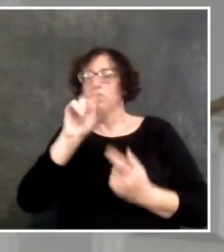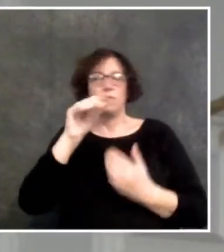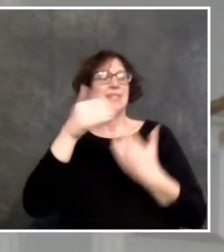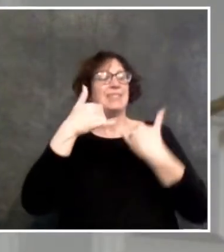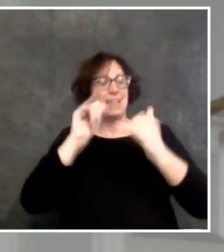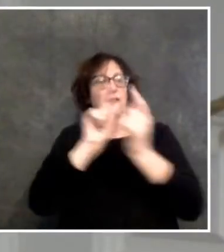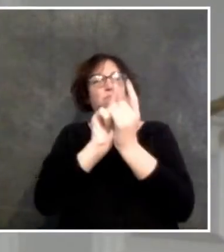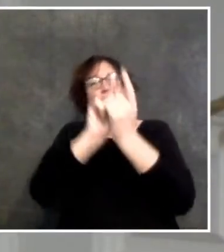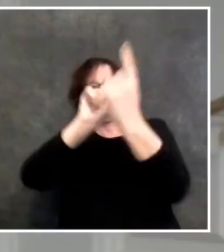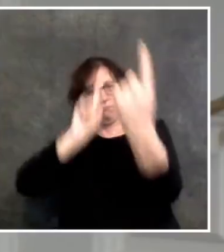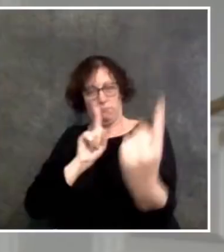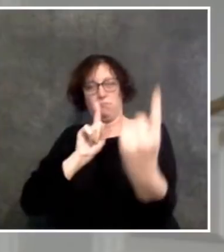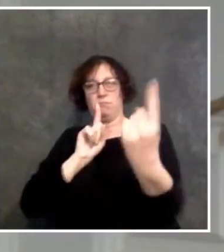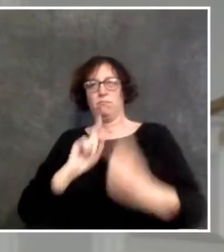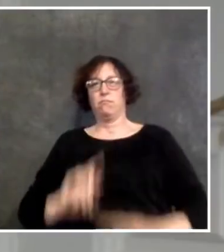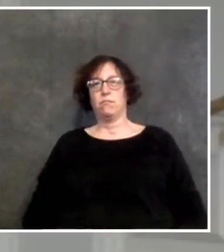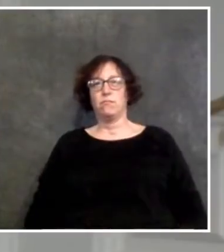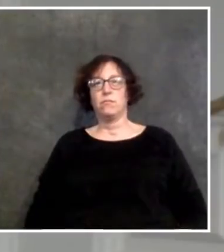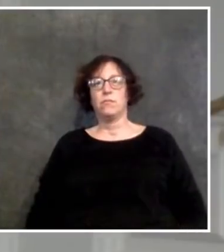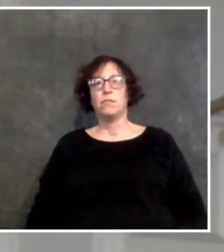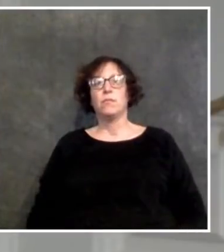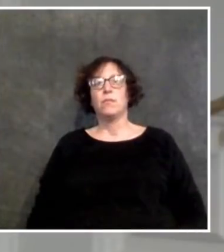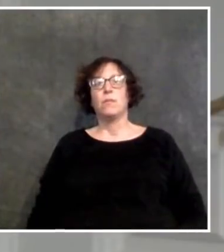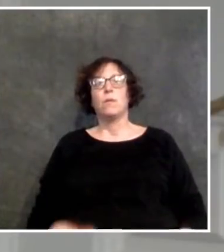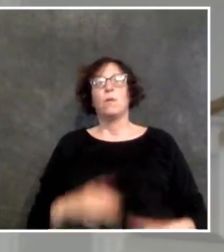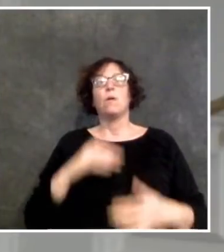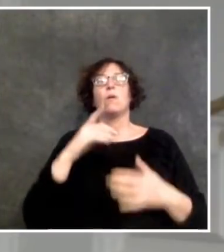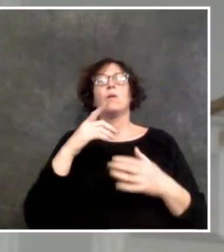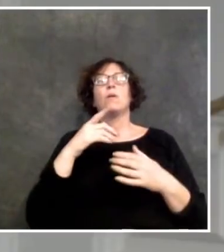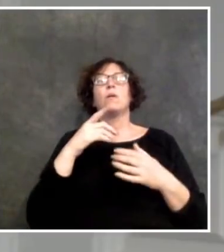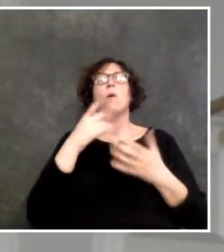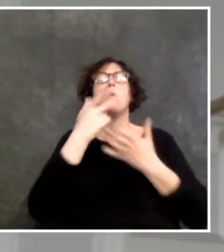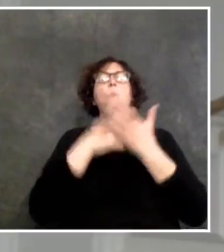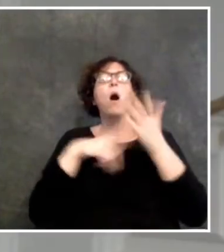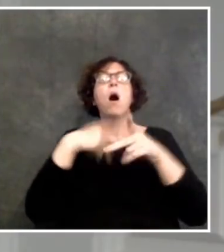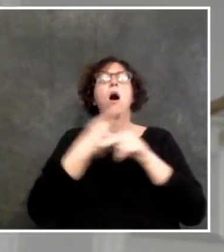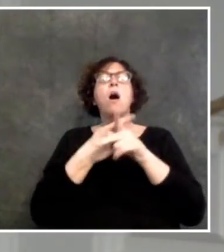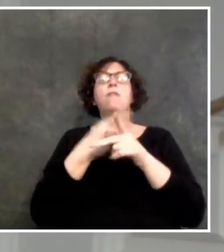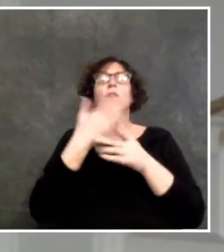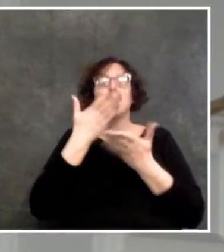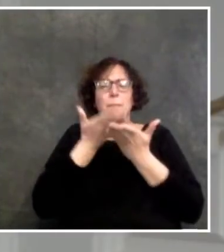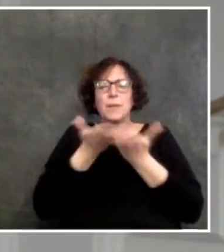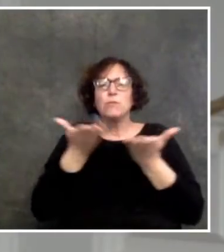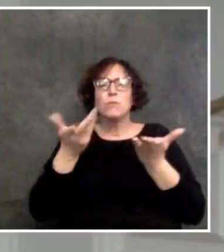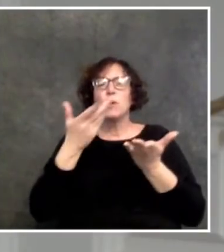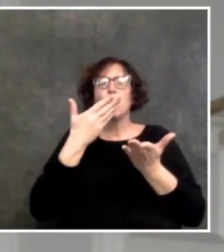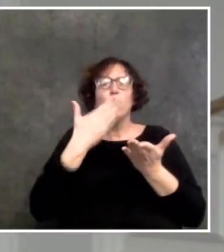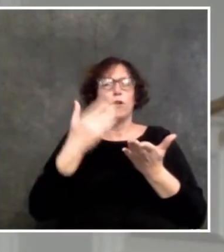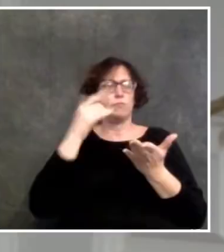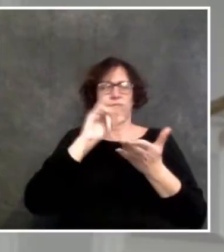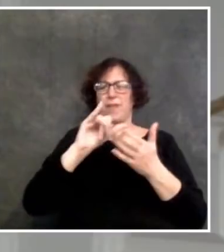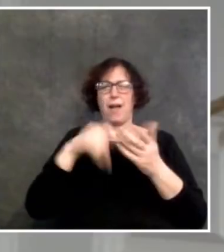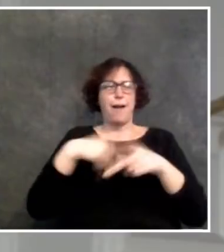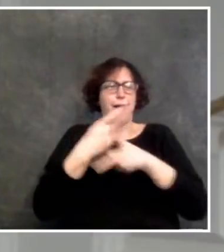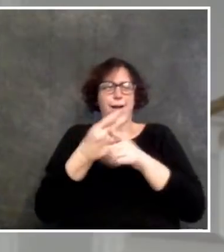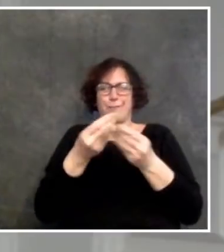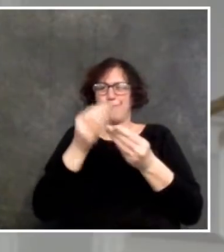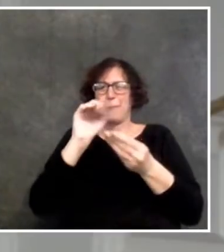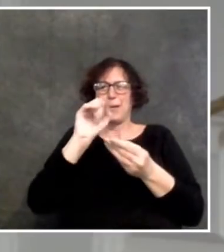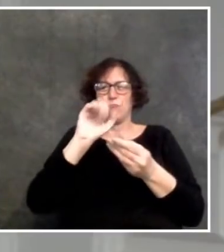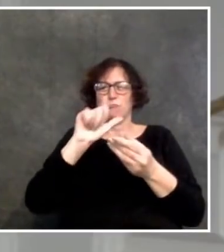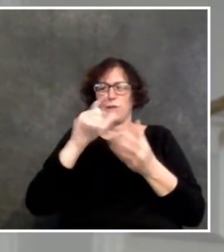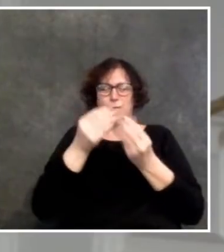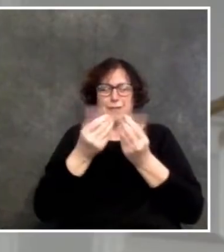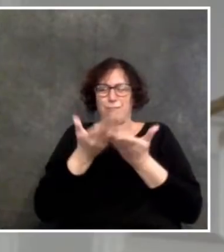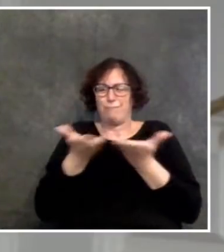cetera, if someone has a paper face covering that can cover the mouth and